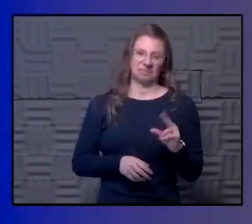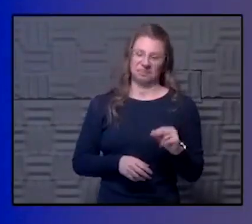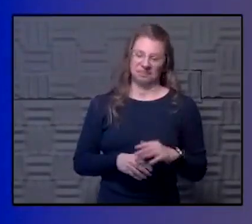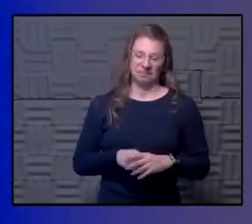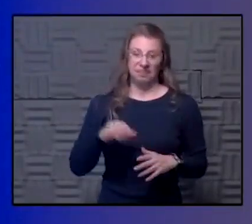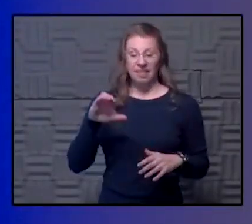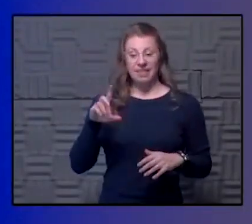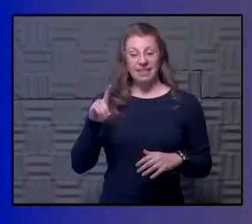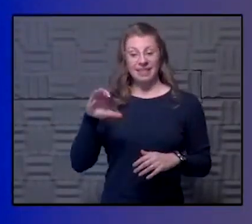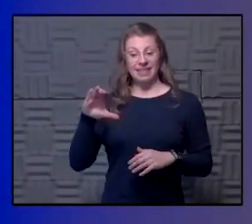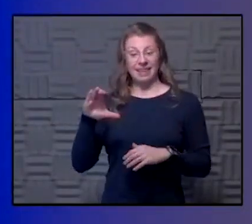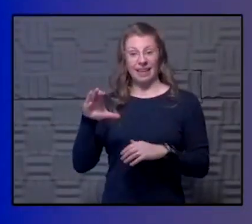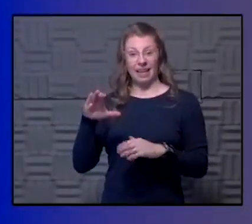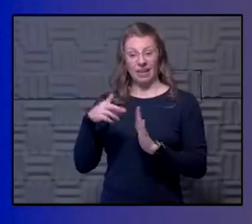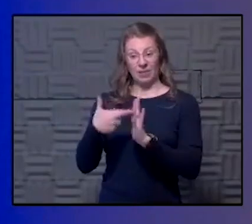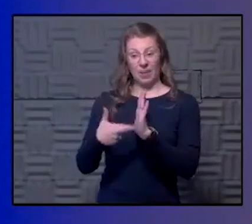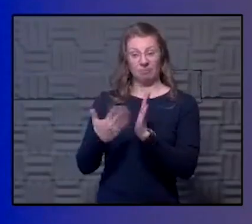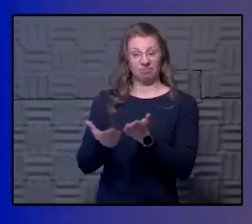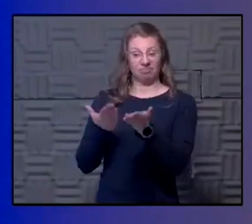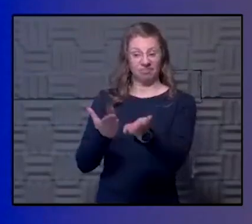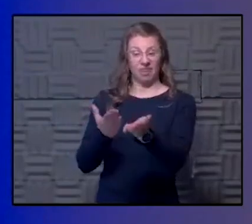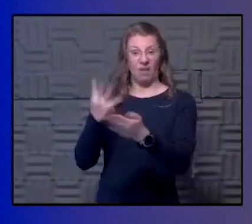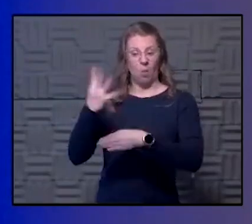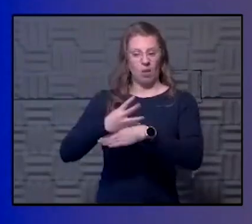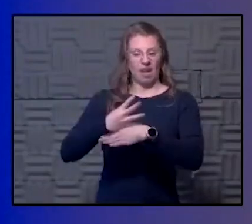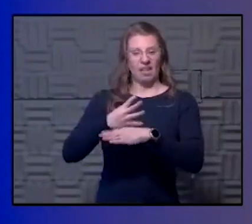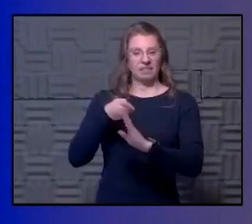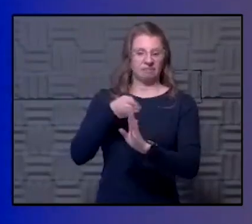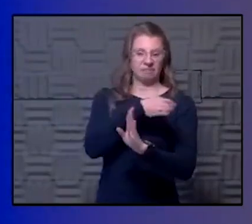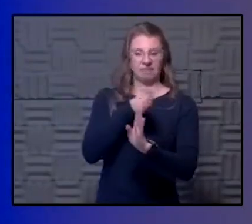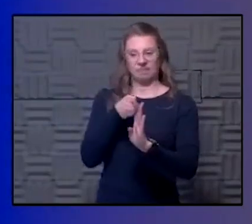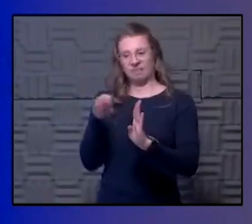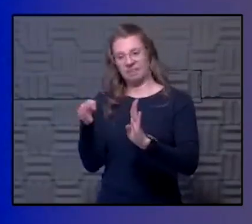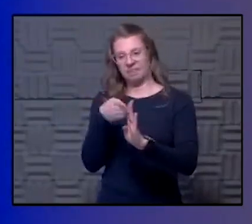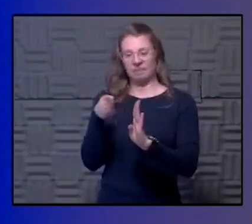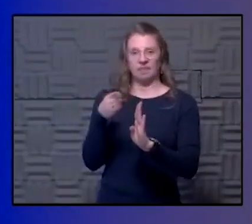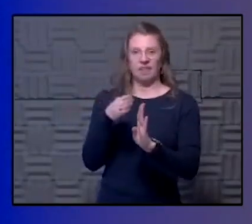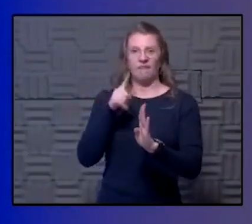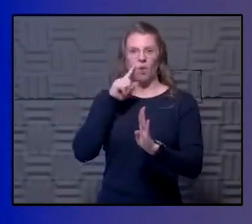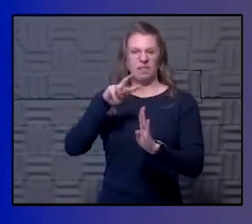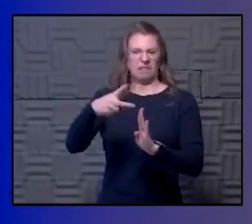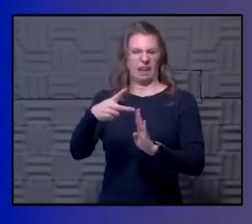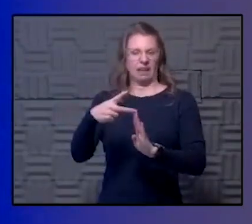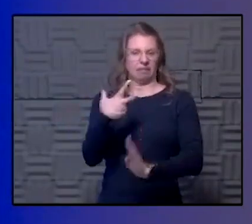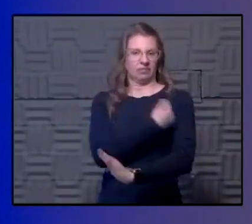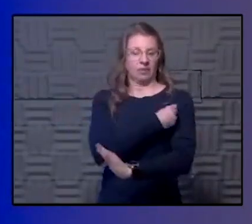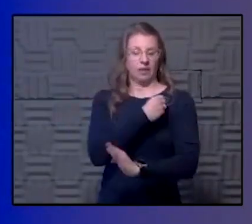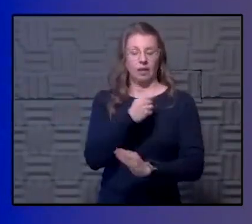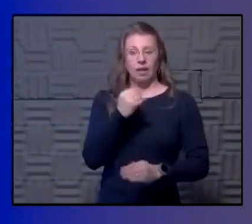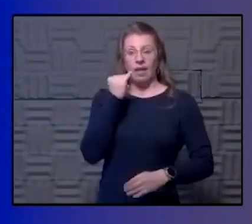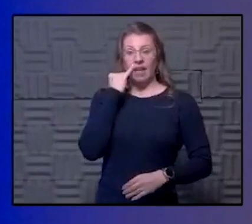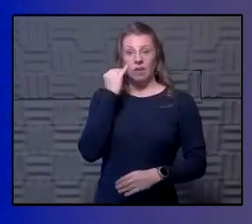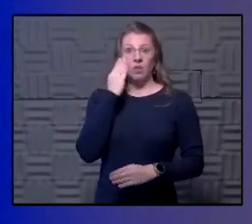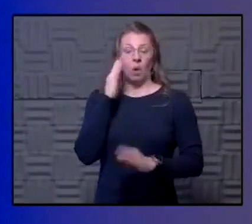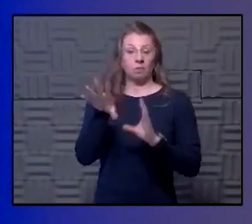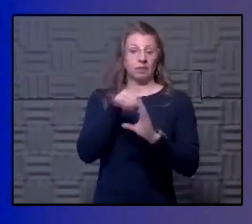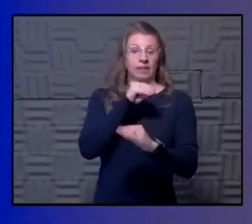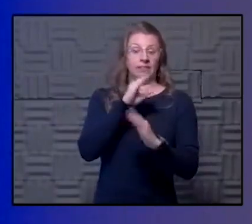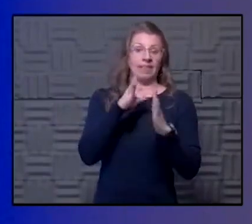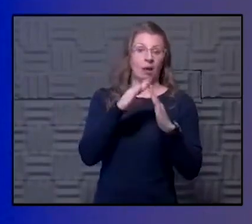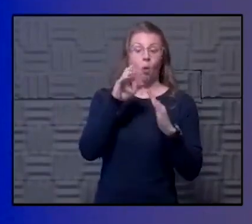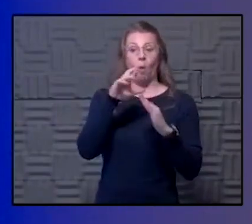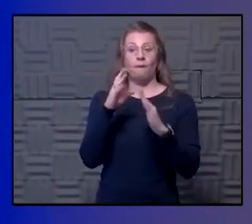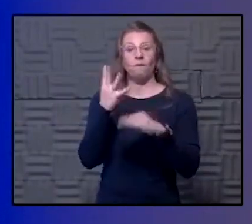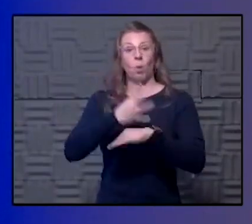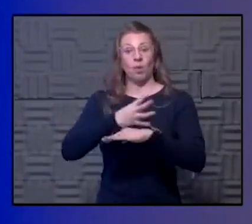in the CDC guidance, they allow for 4 days either side of that second dose, so 4 days before if you can't, you know, if you know you're going to be out of town or something, or 4